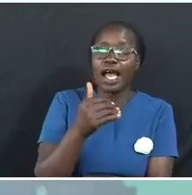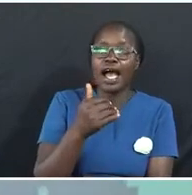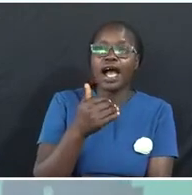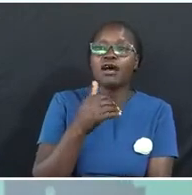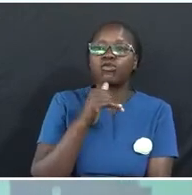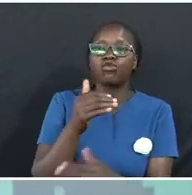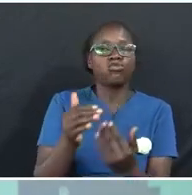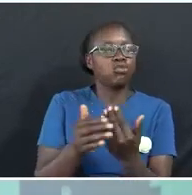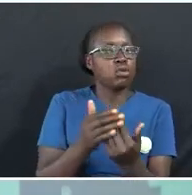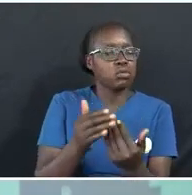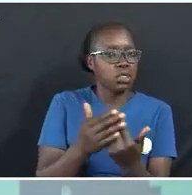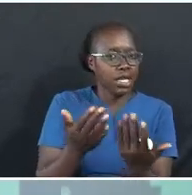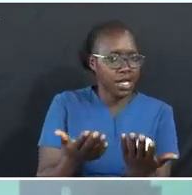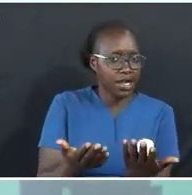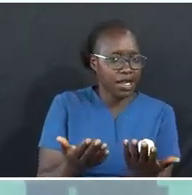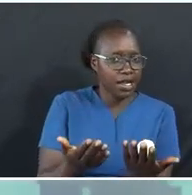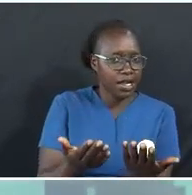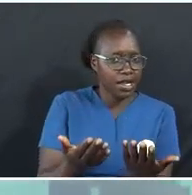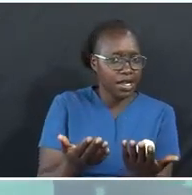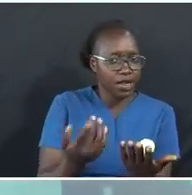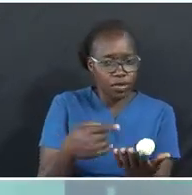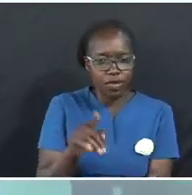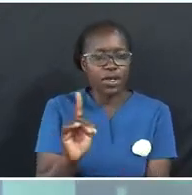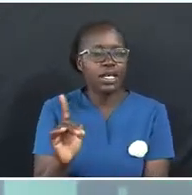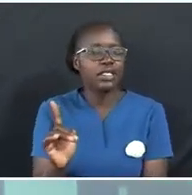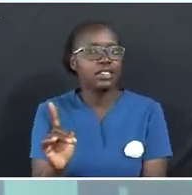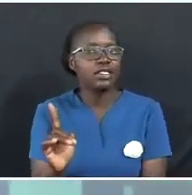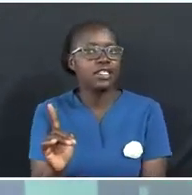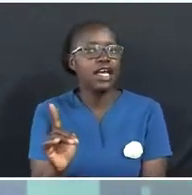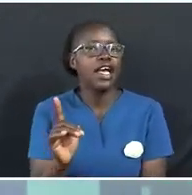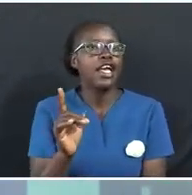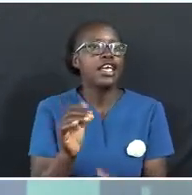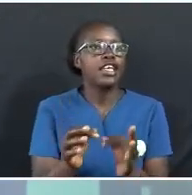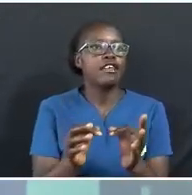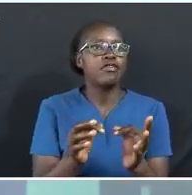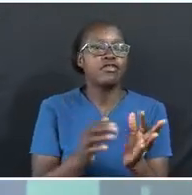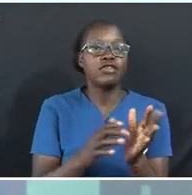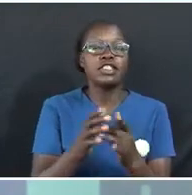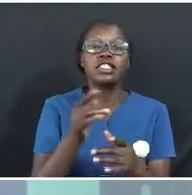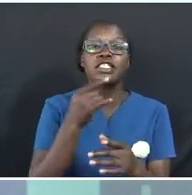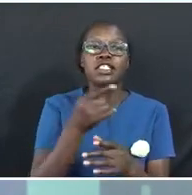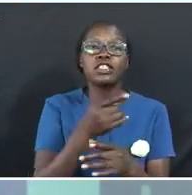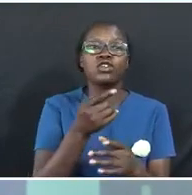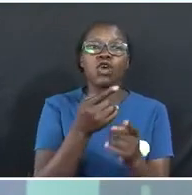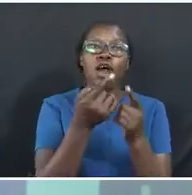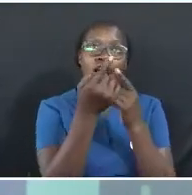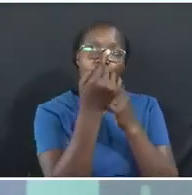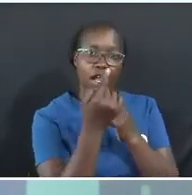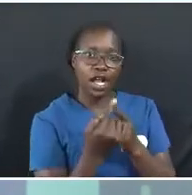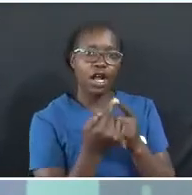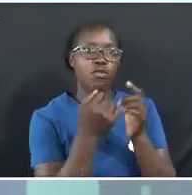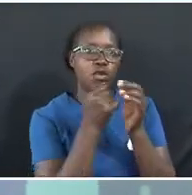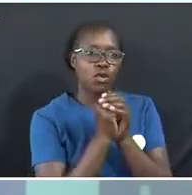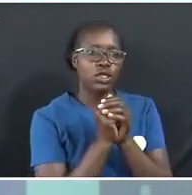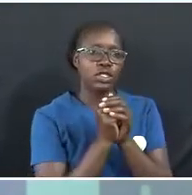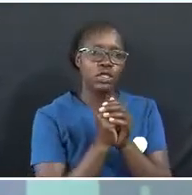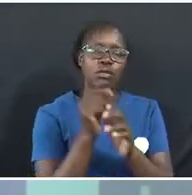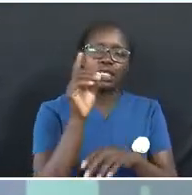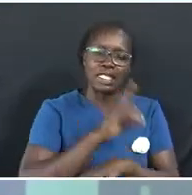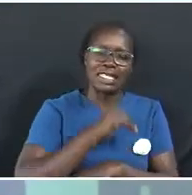whatever. Right? If Jesus tells you, come to worship every